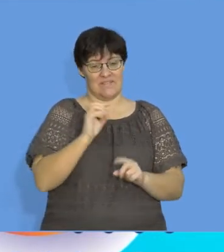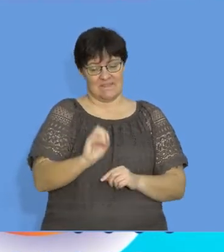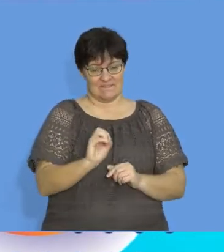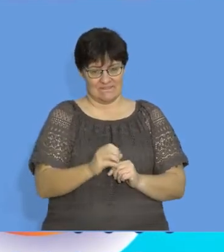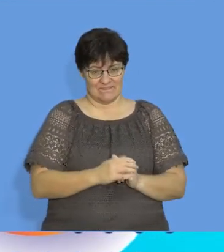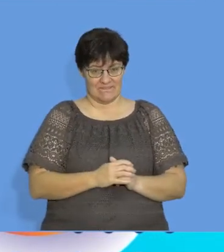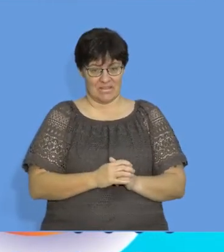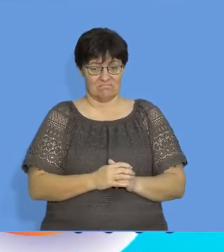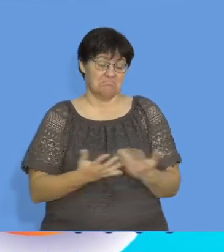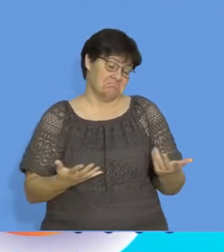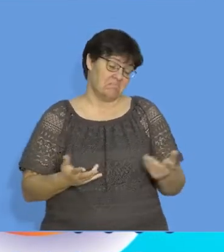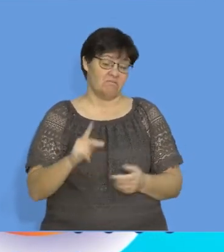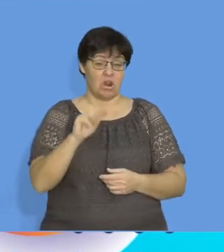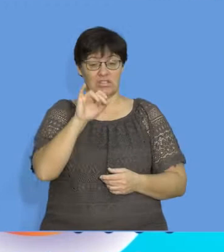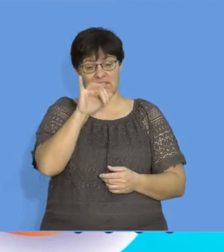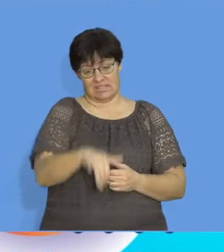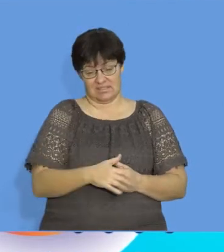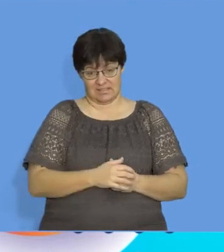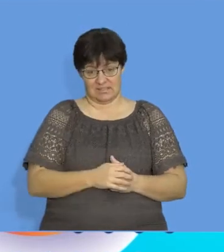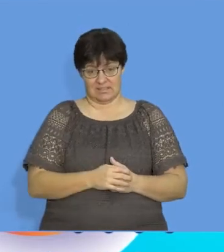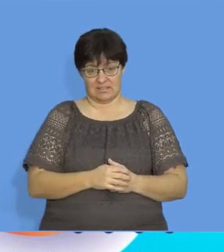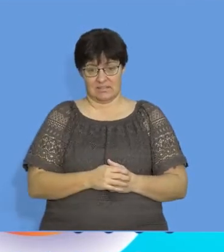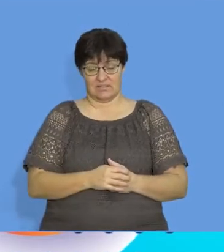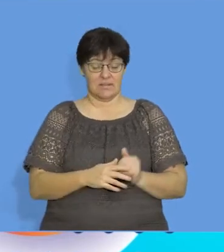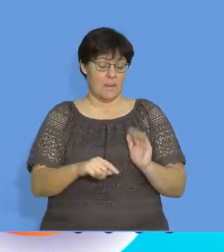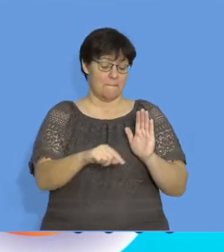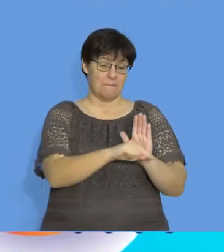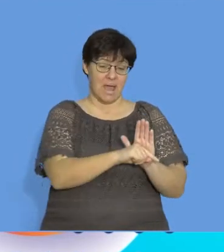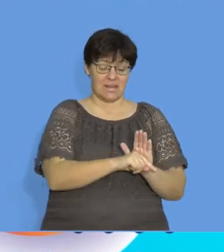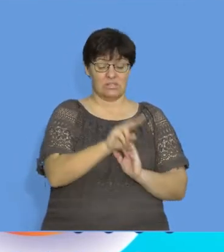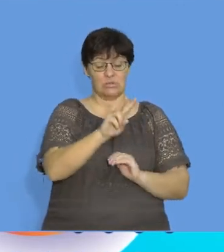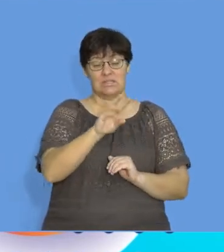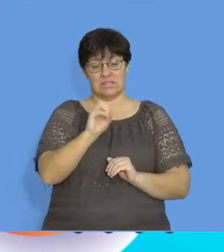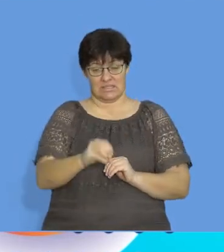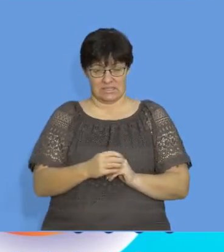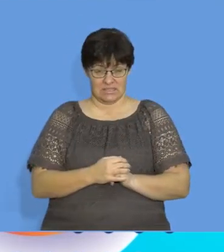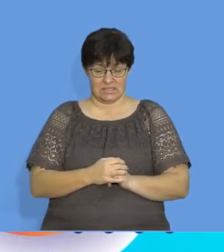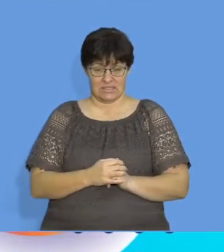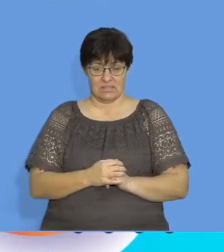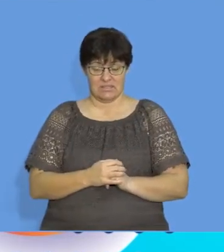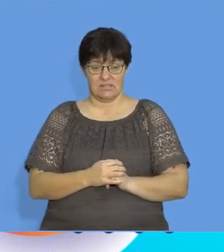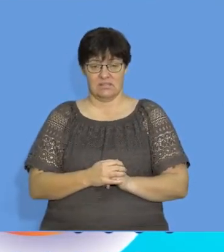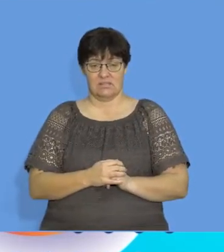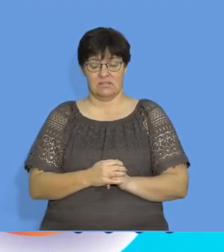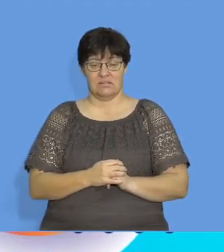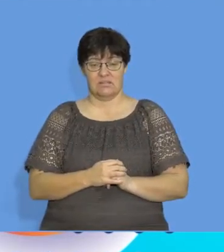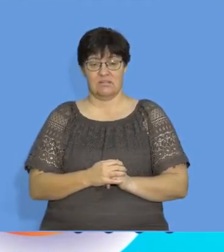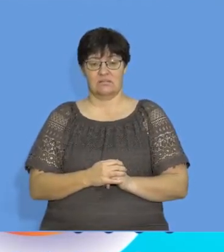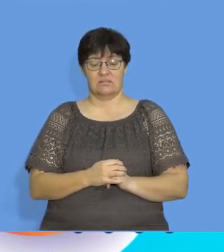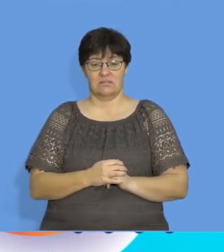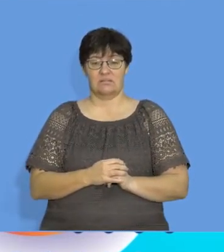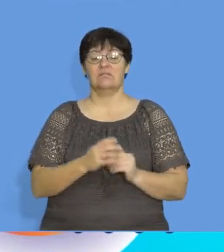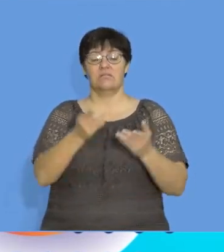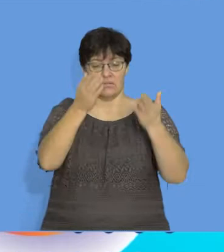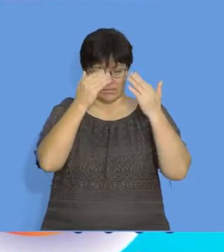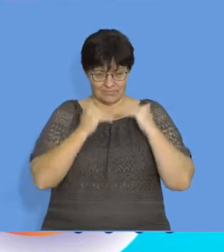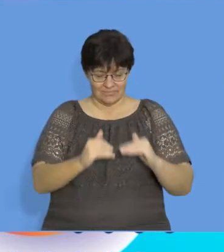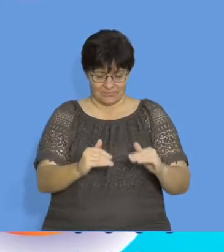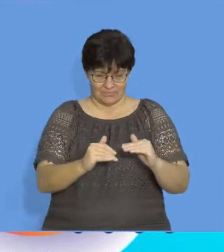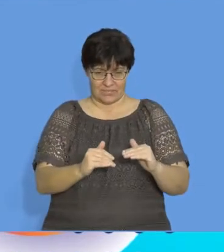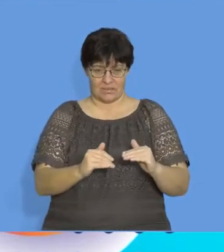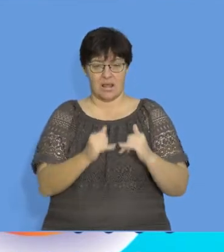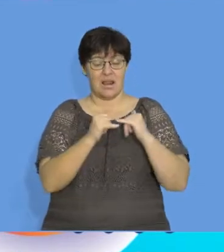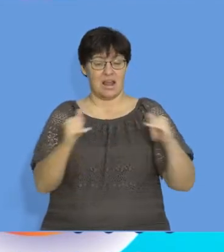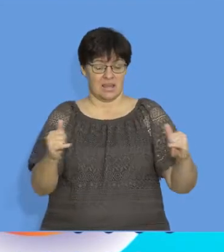So if it's a velocity and you get minus 20, for example, you need to do one